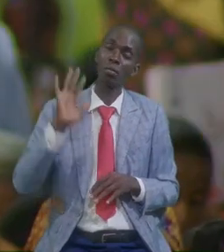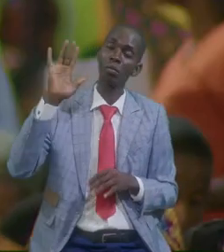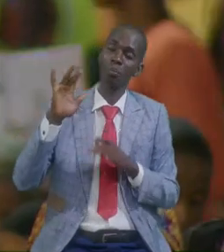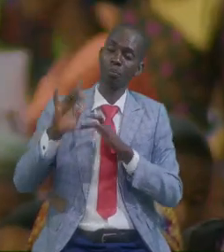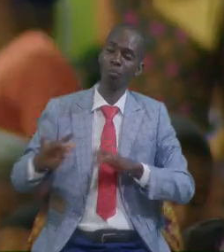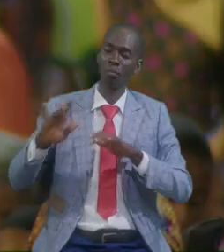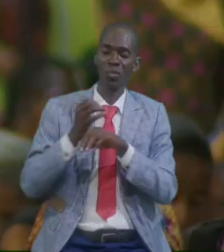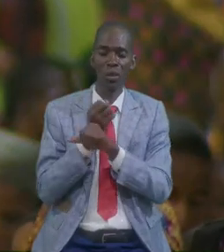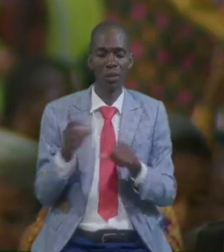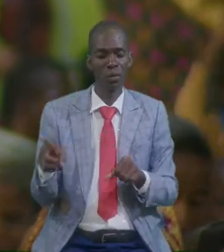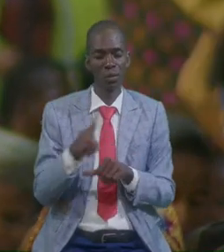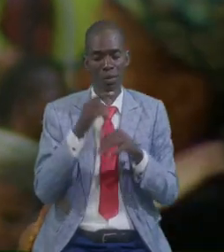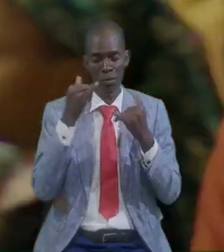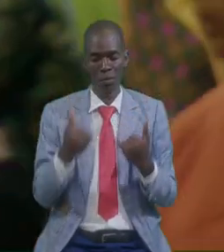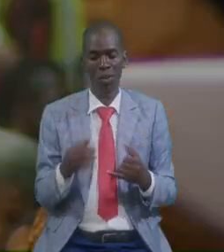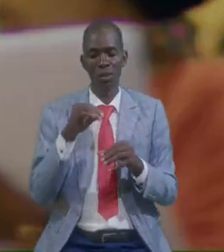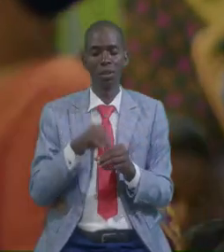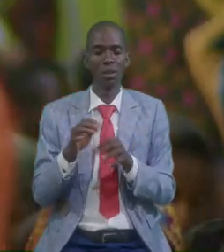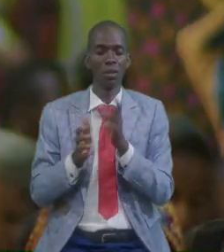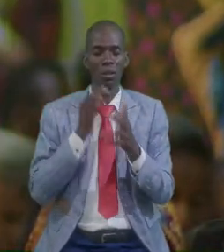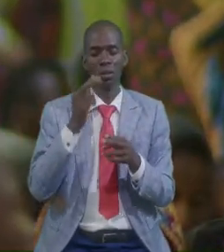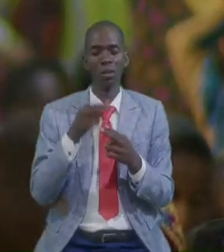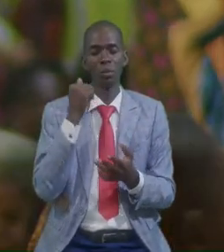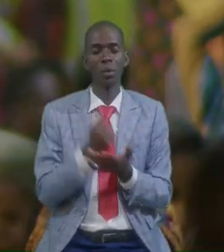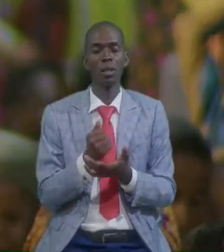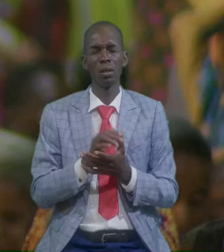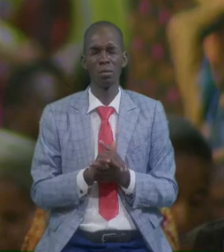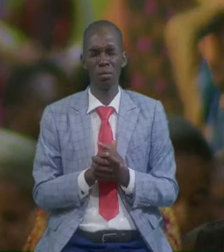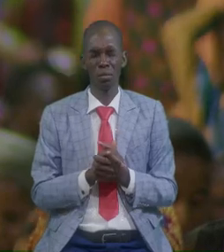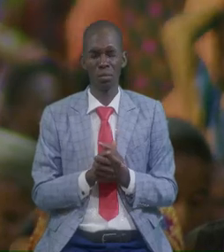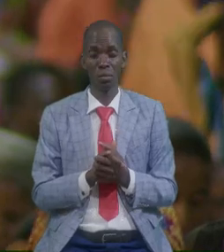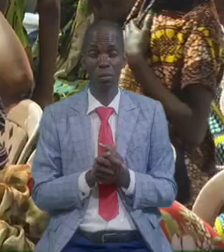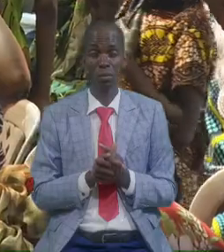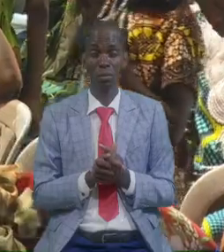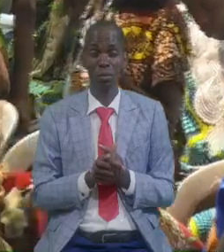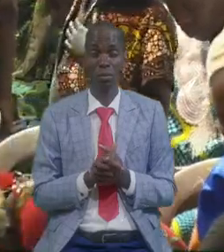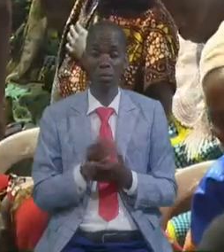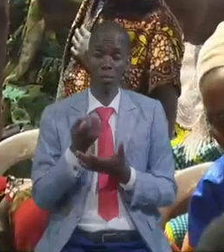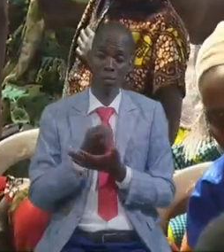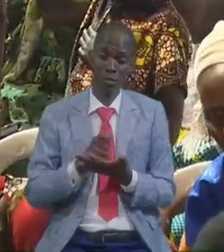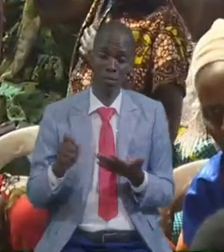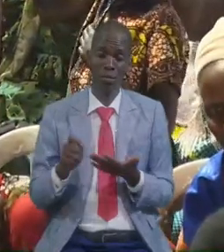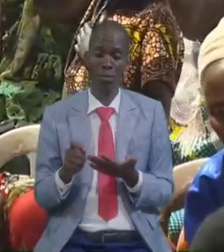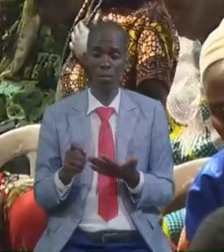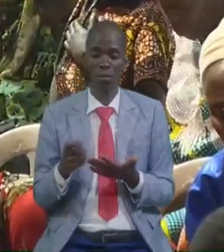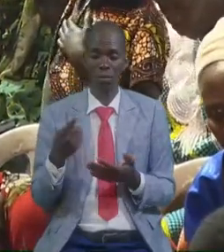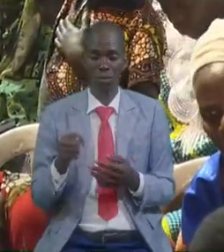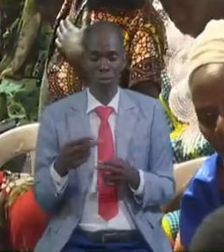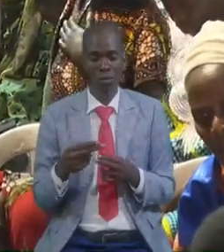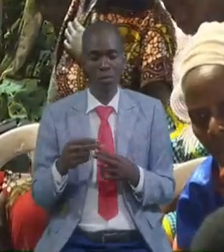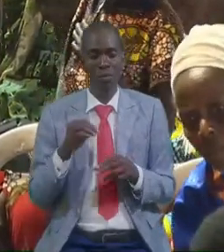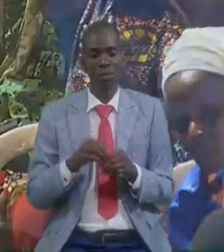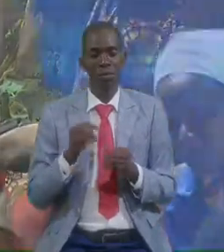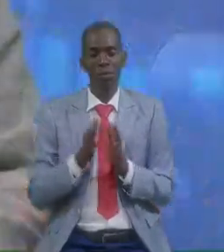them now in Jesus' name. Write their names in the book of